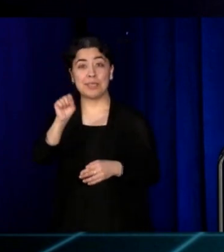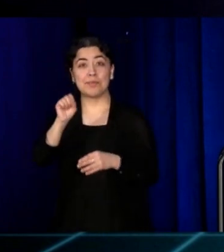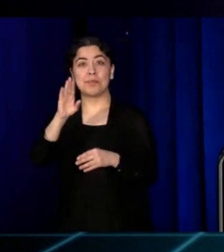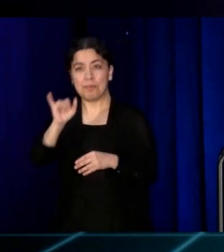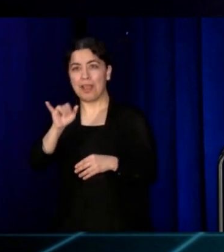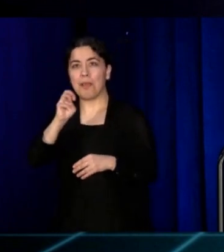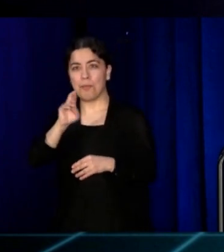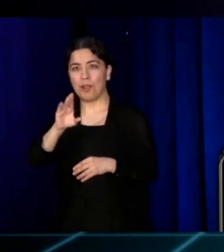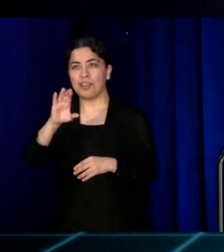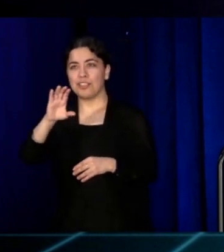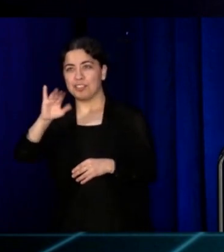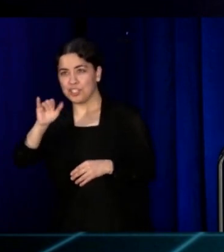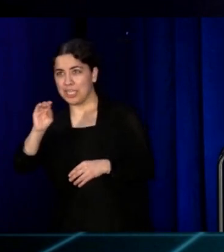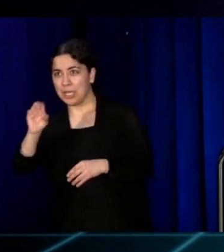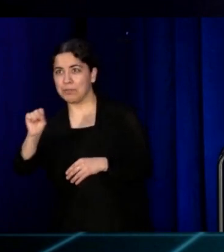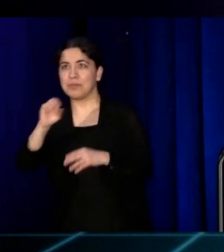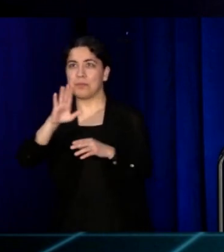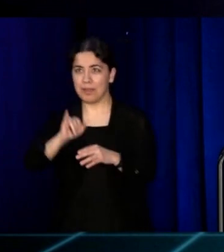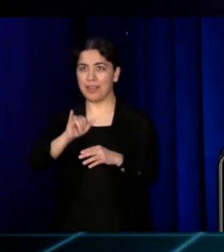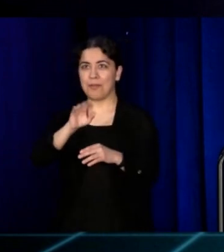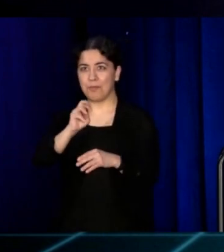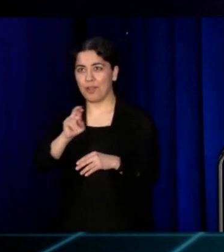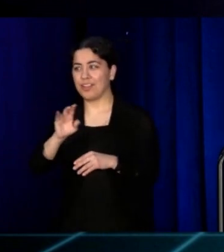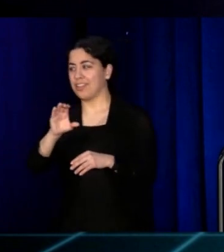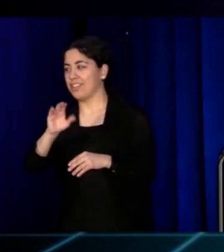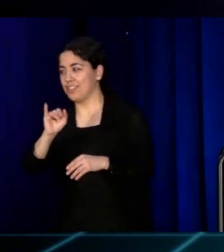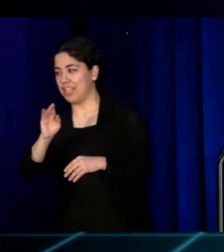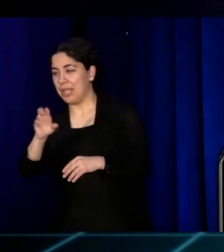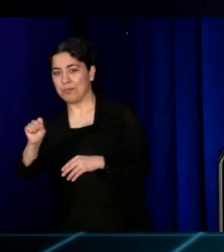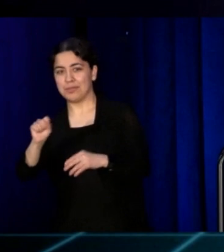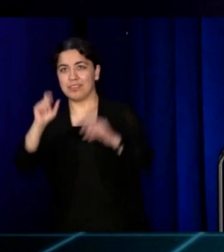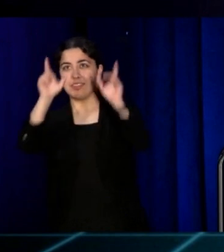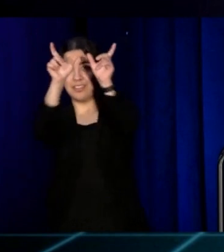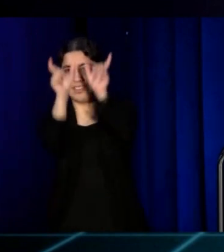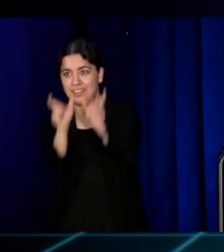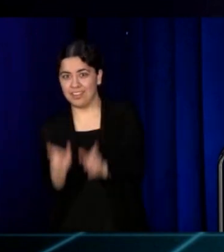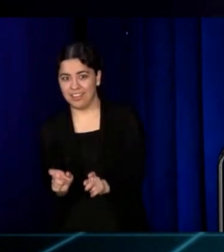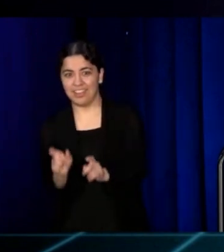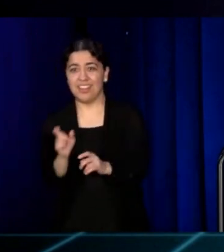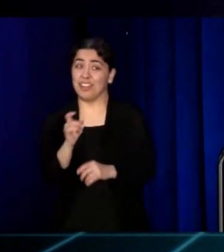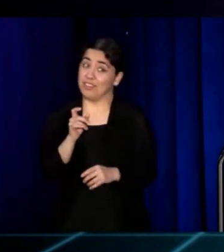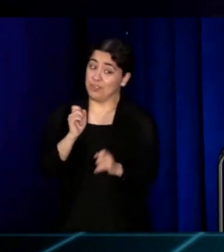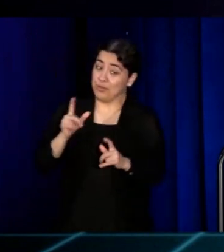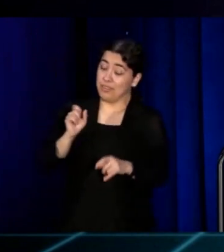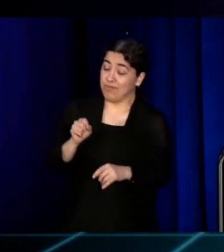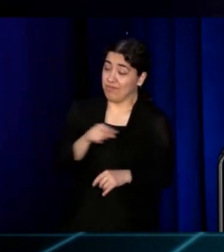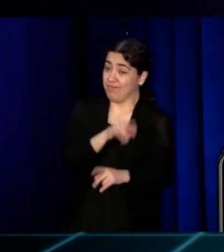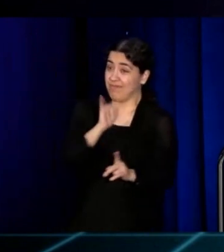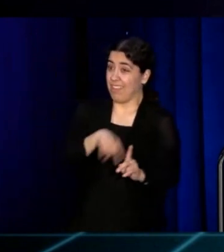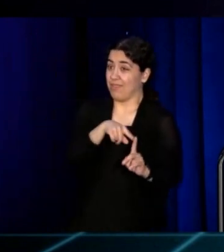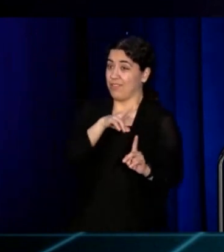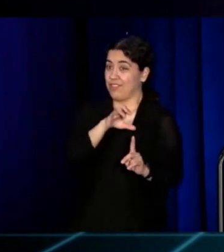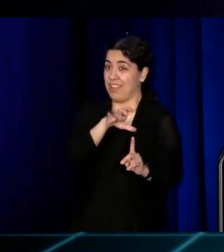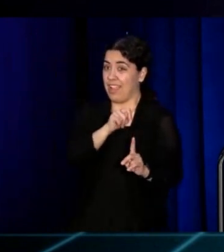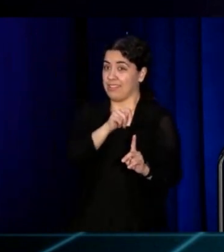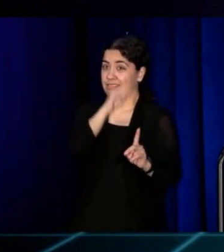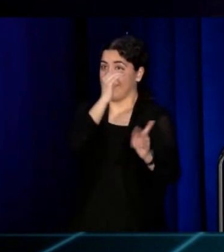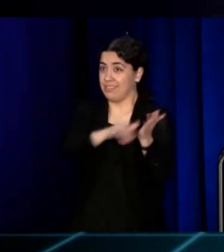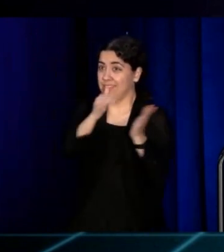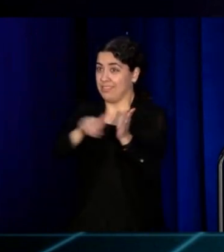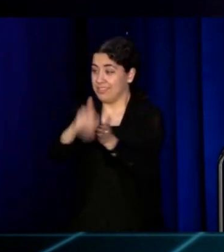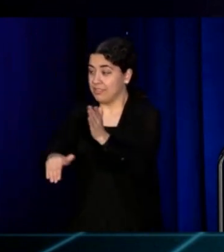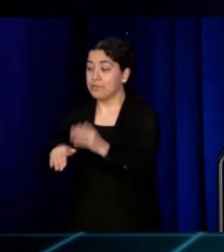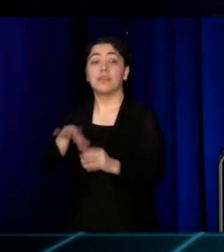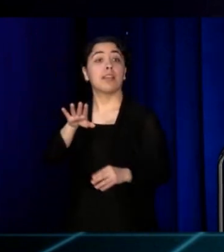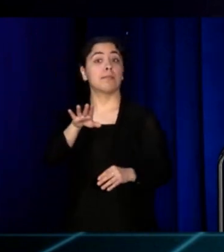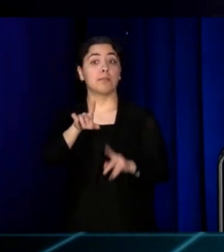Mark Jacobs. Yeah, you'd be surprised. You see this a lot in React code bases. Okay, so pop